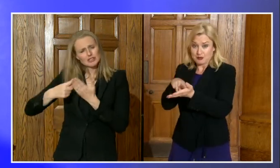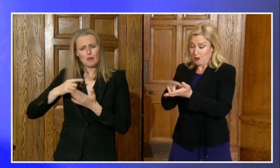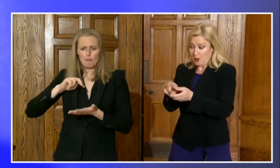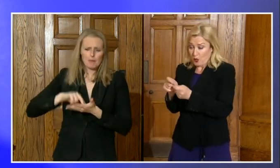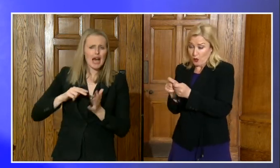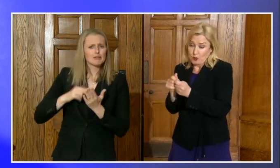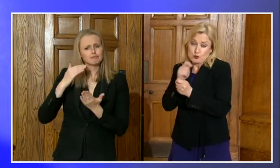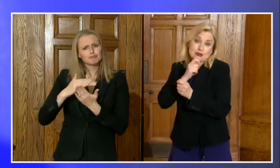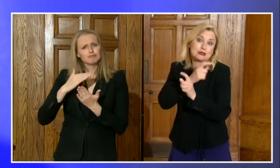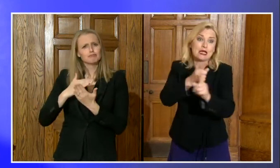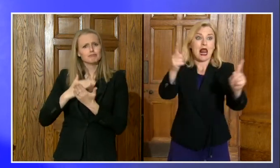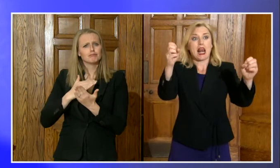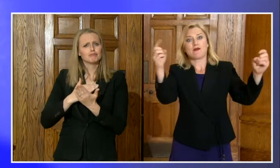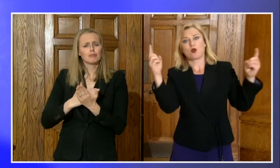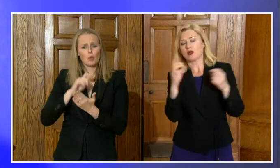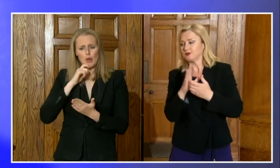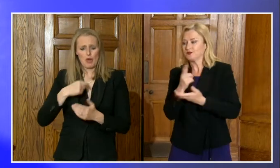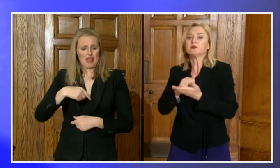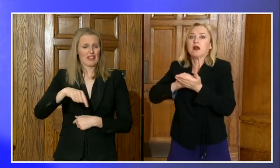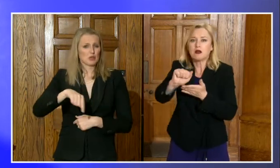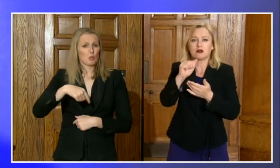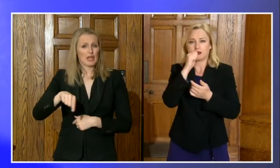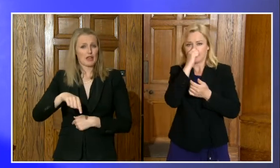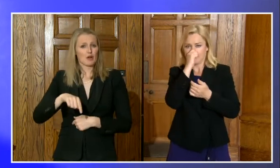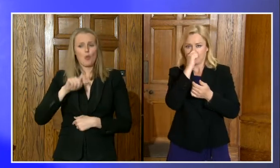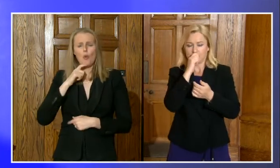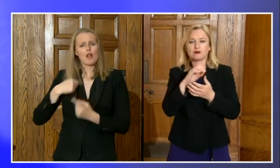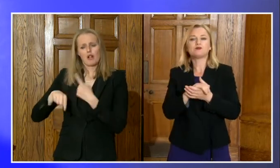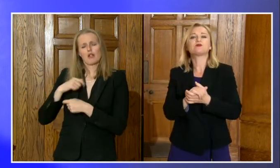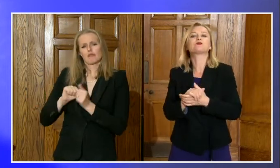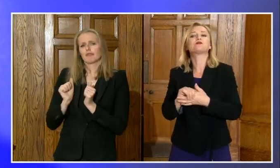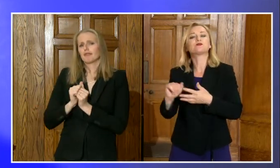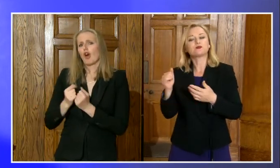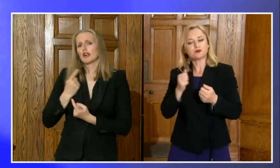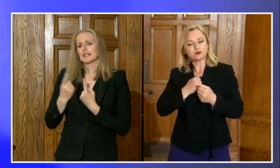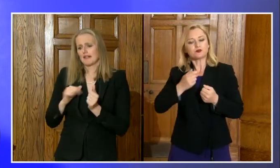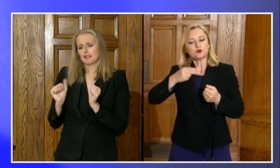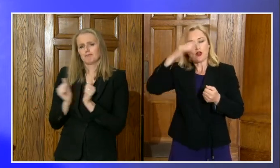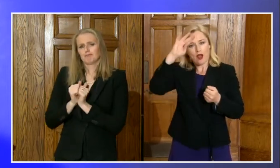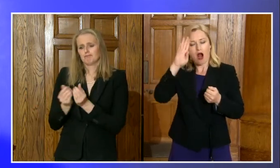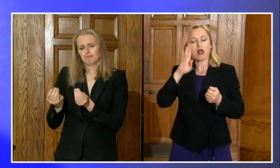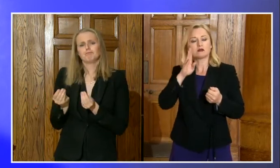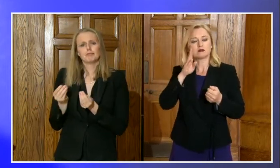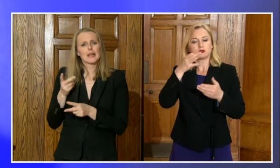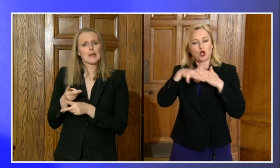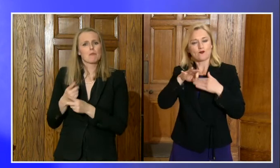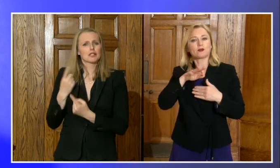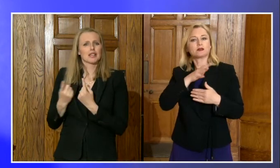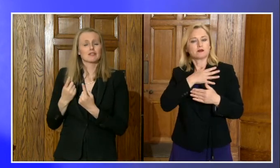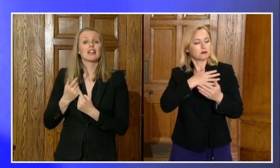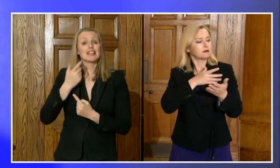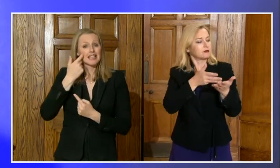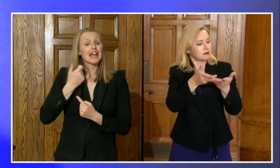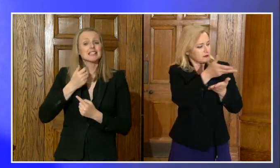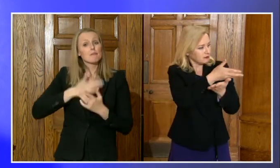take to publish towards the end of this week will be an internal one for the Northern Ireland Executive. Good manners is to talk to your